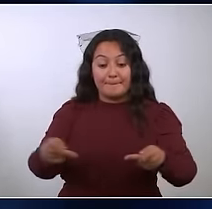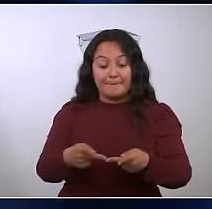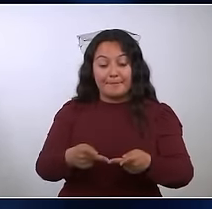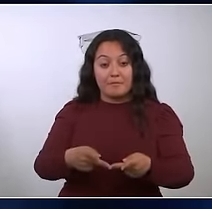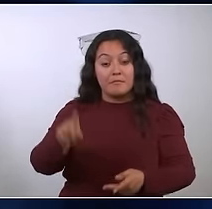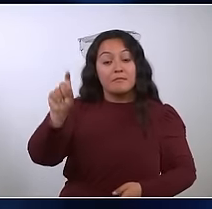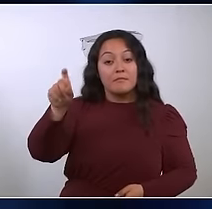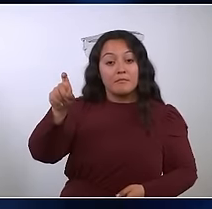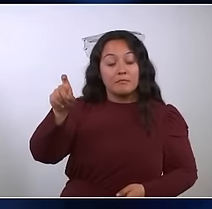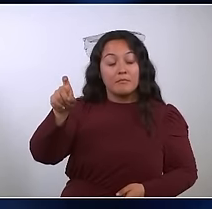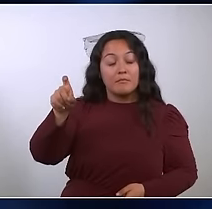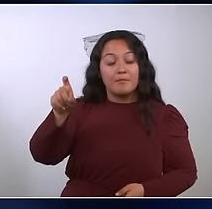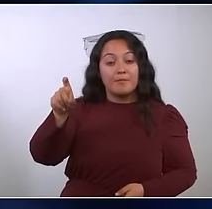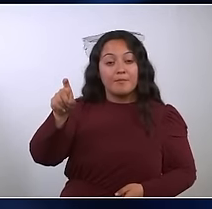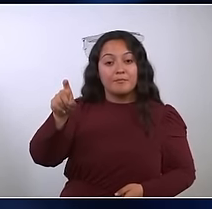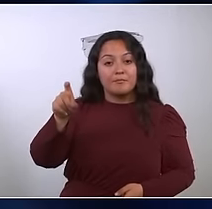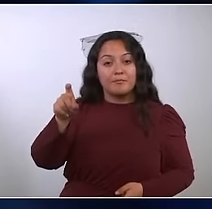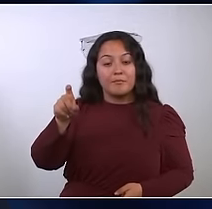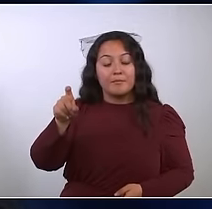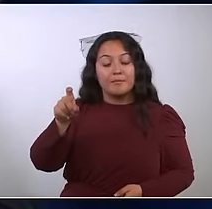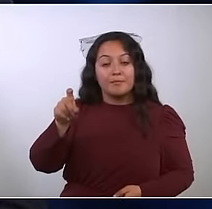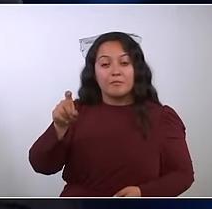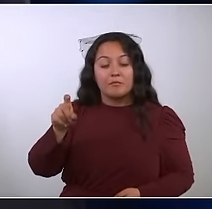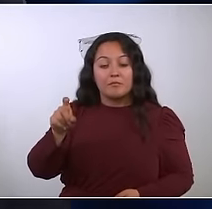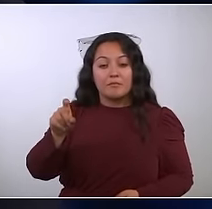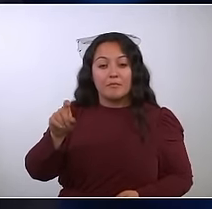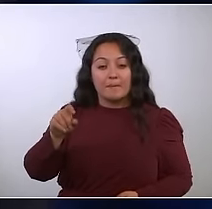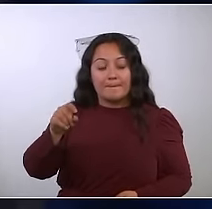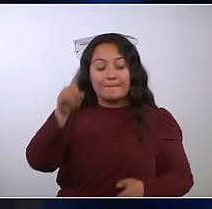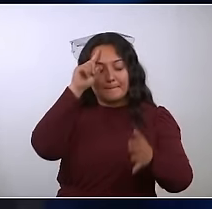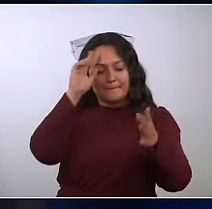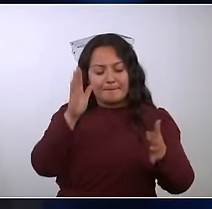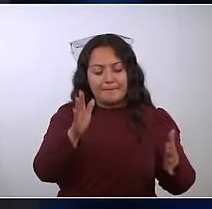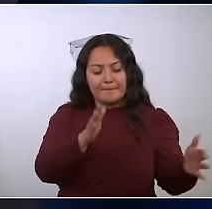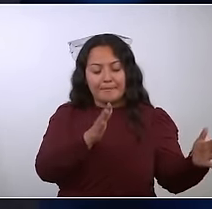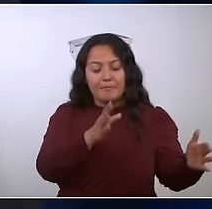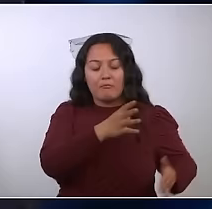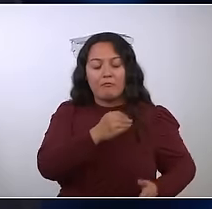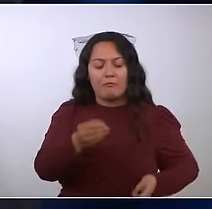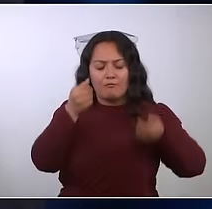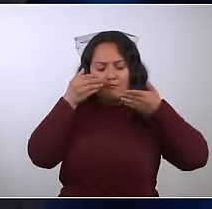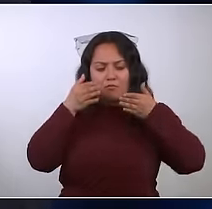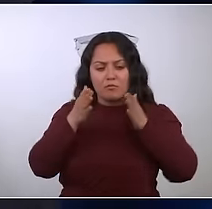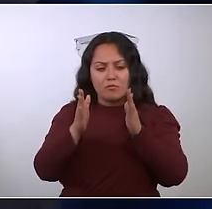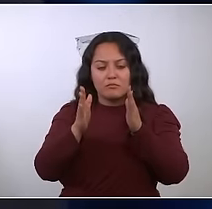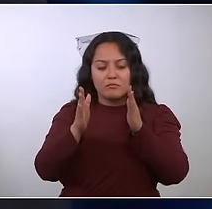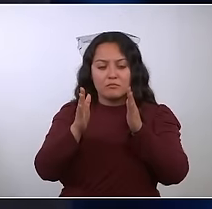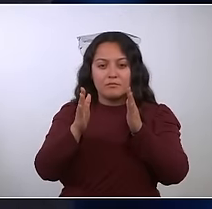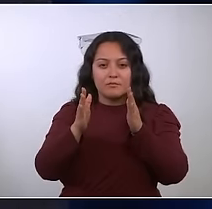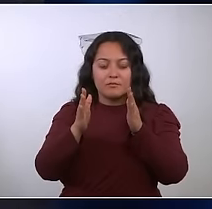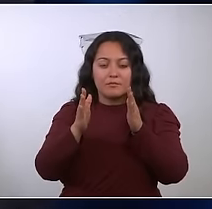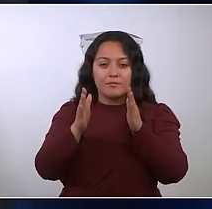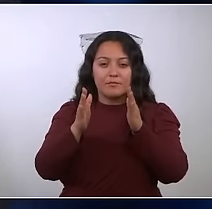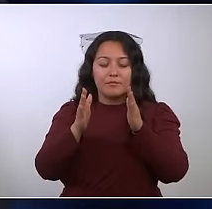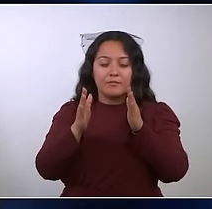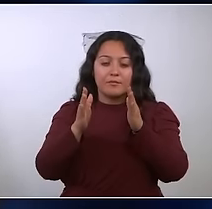ambiente espiritual requiere un diseño específico. The kingdom of God requires intentionality. El reino de Dios requiere ser